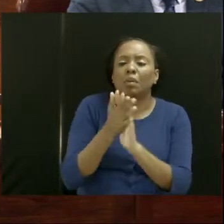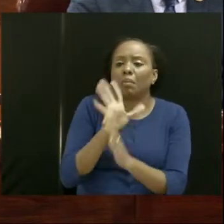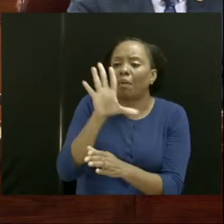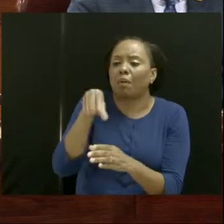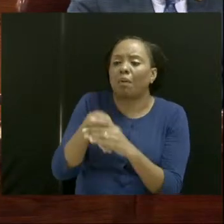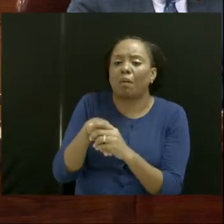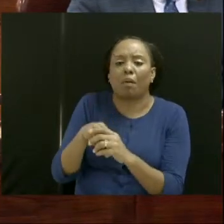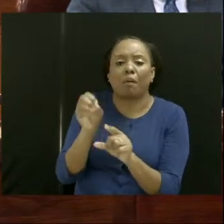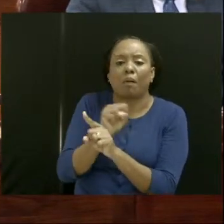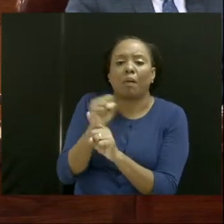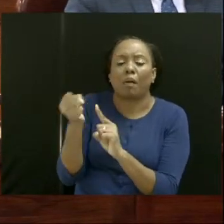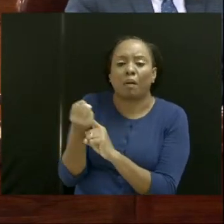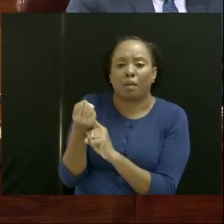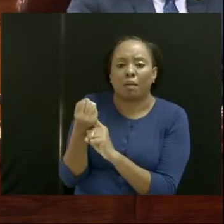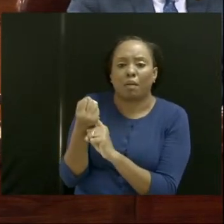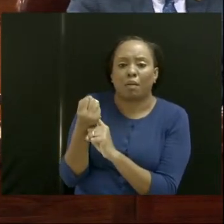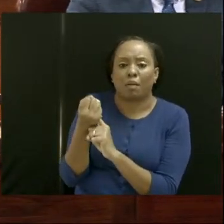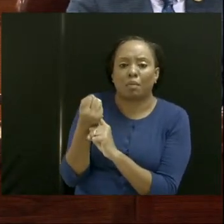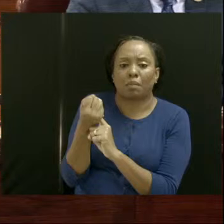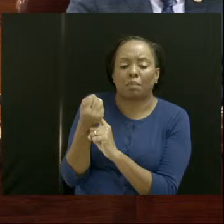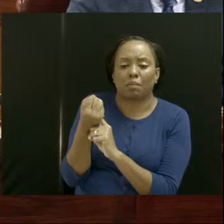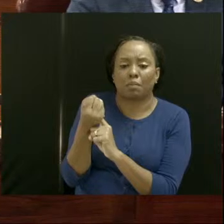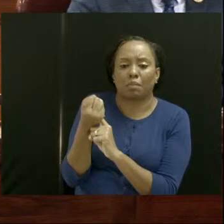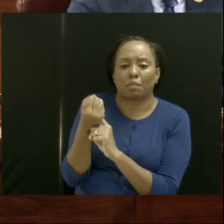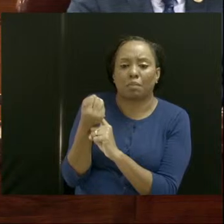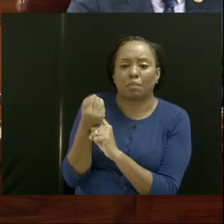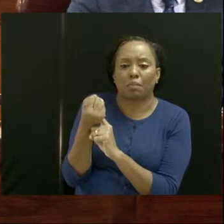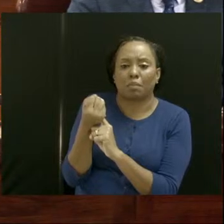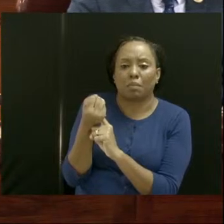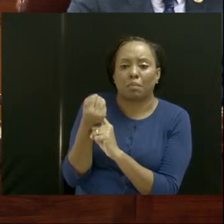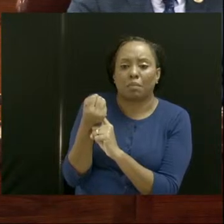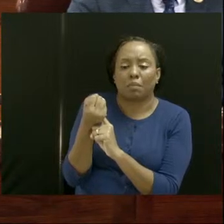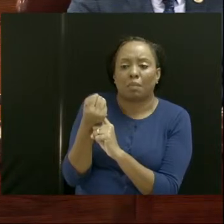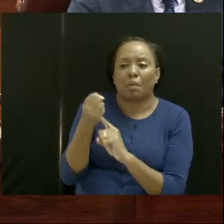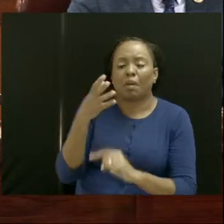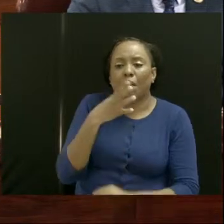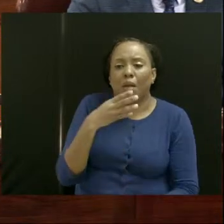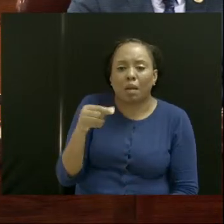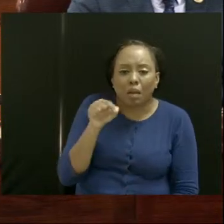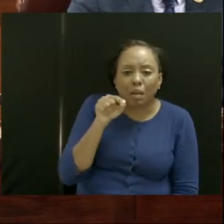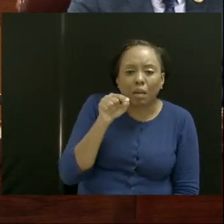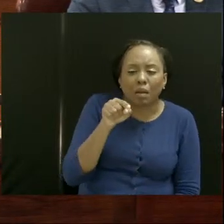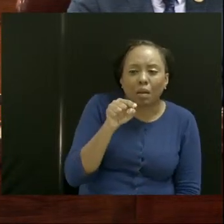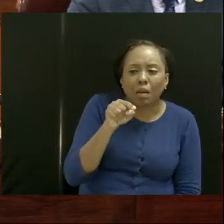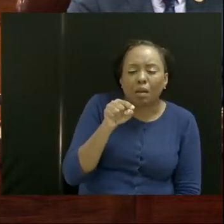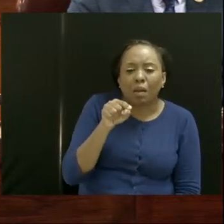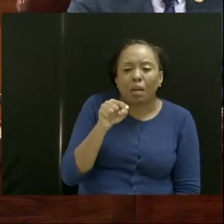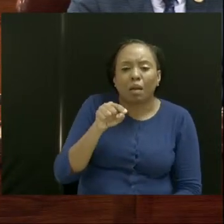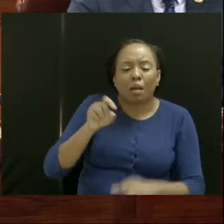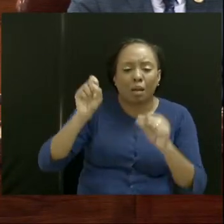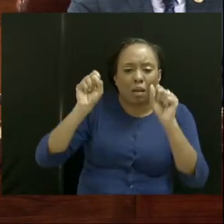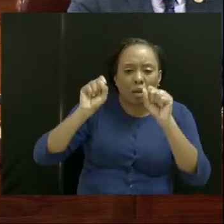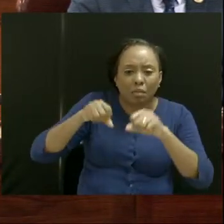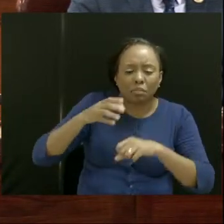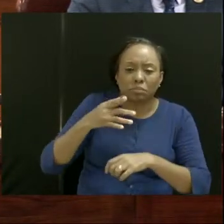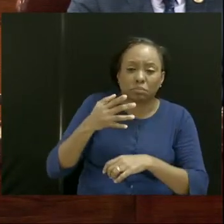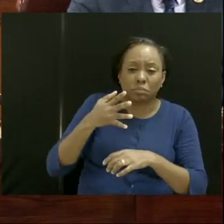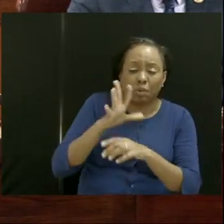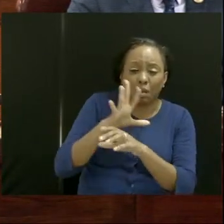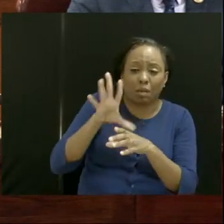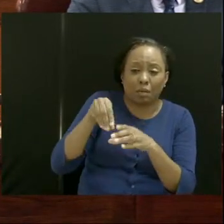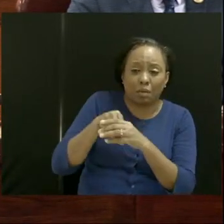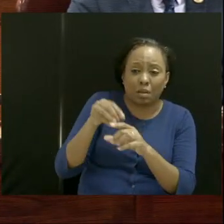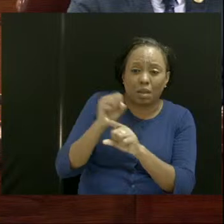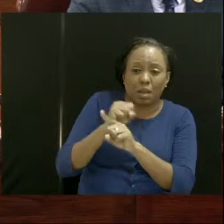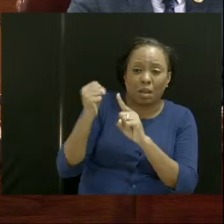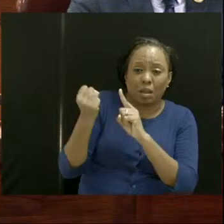own initiative, you manage to get up to 20-foot depth in the well, you are